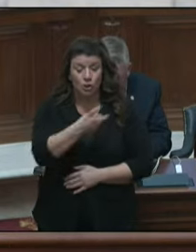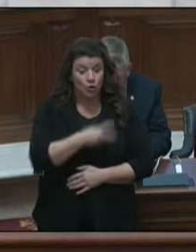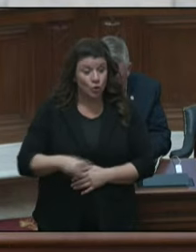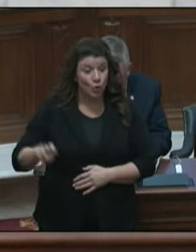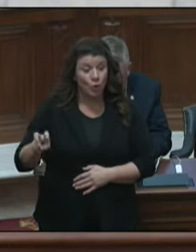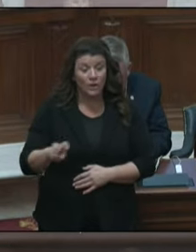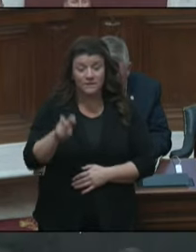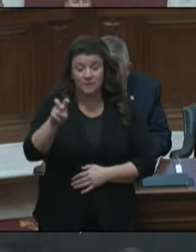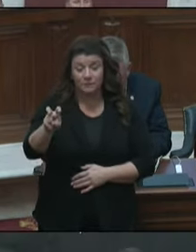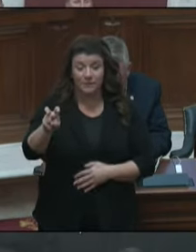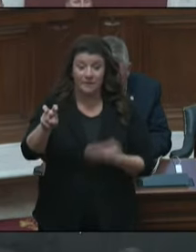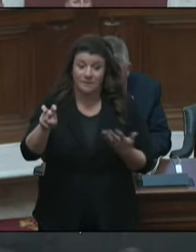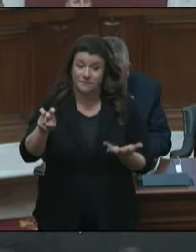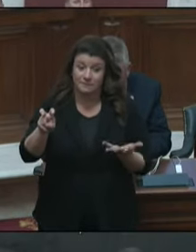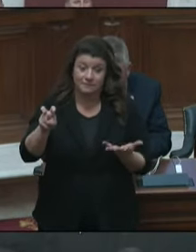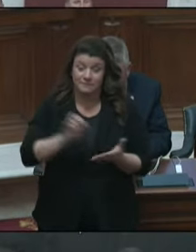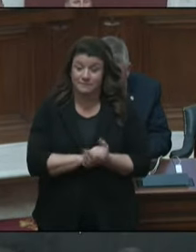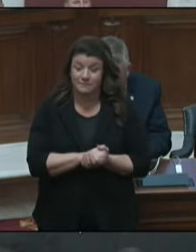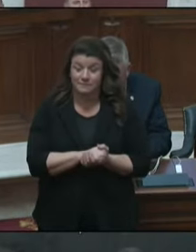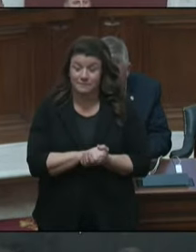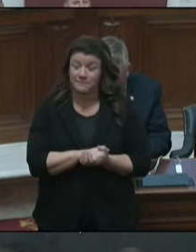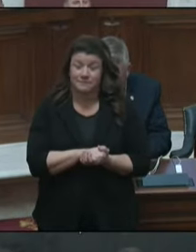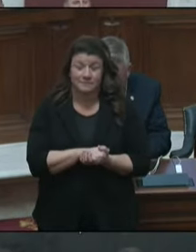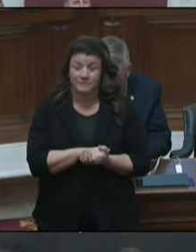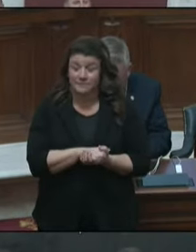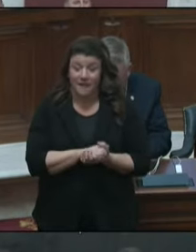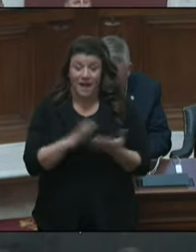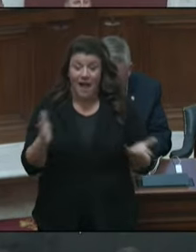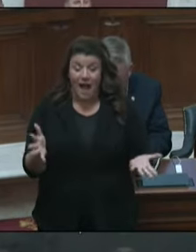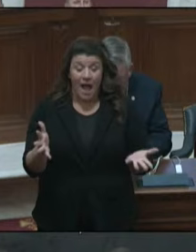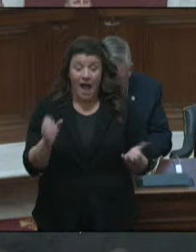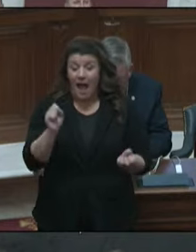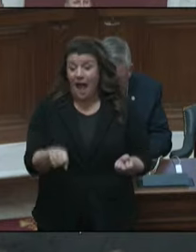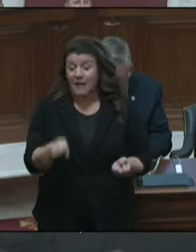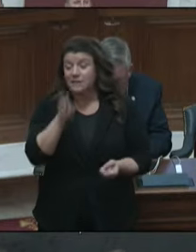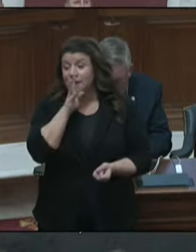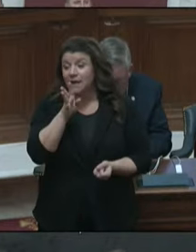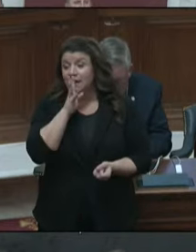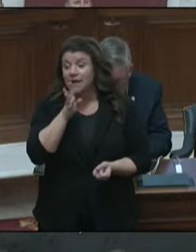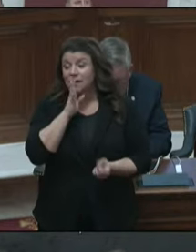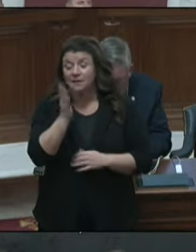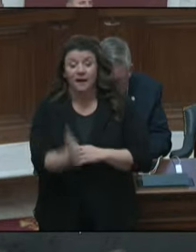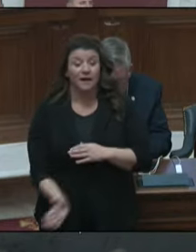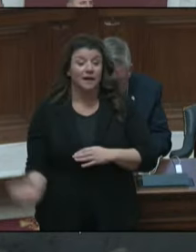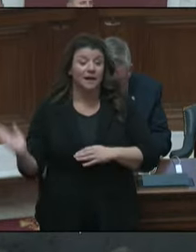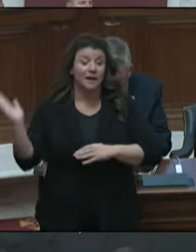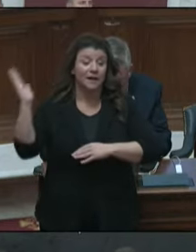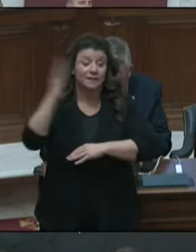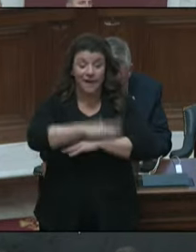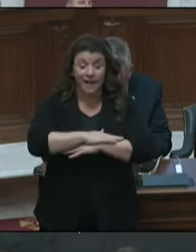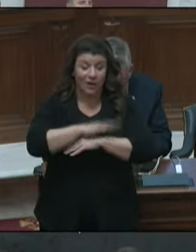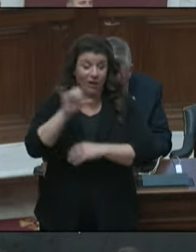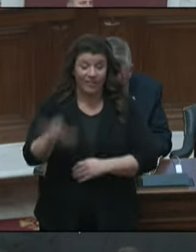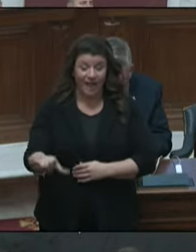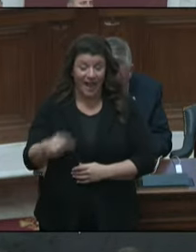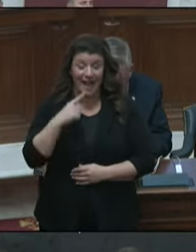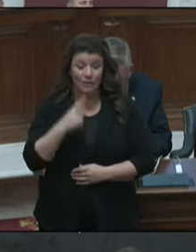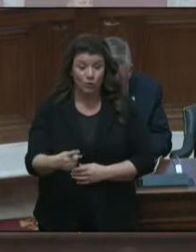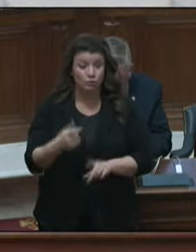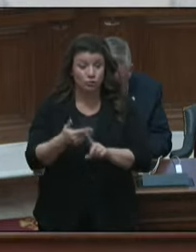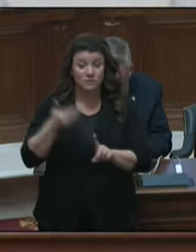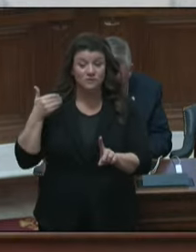Tourism, I mean, good gracious, I could talk till the cows come home. I said to you